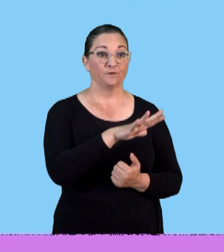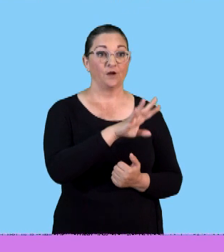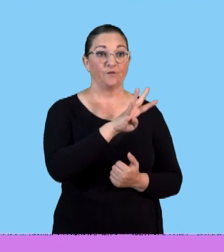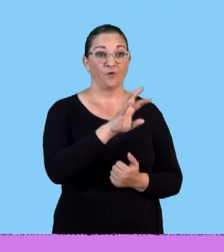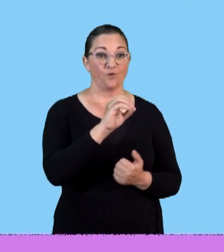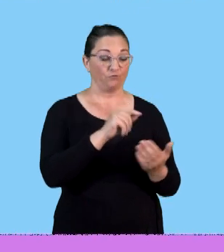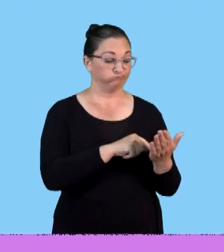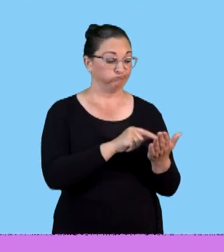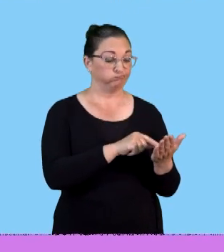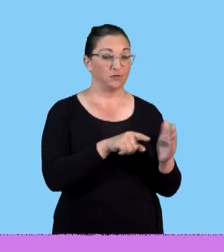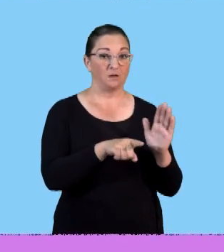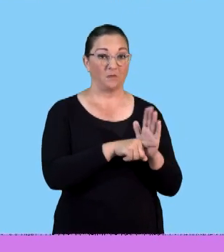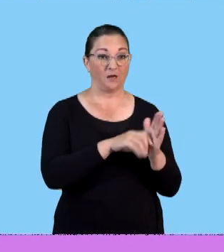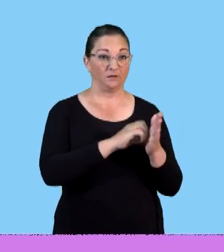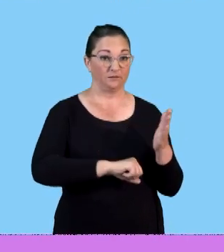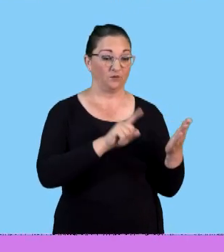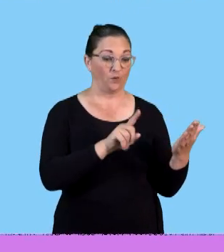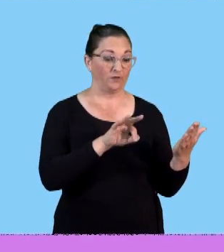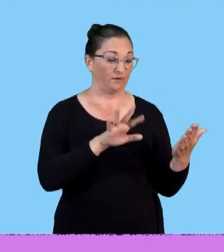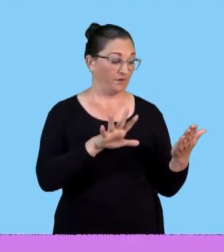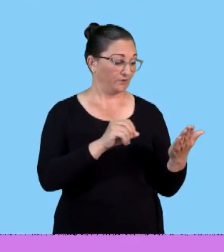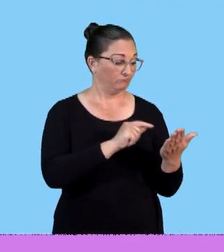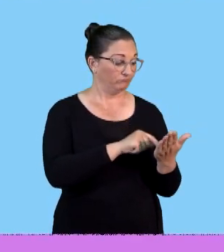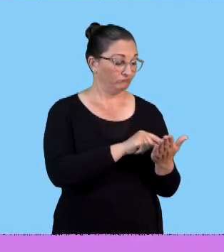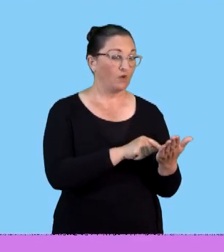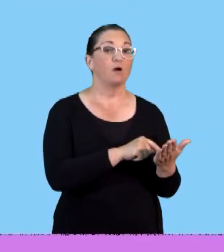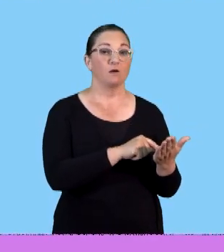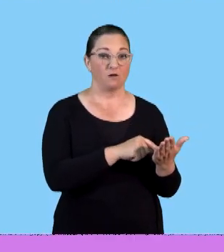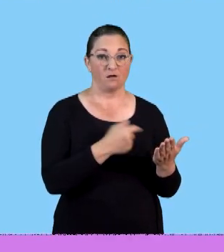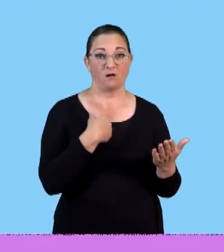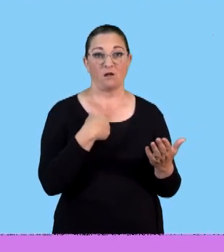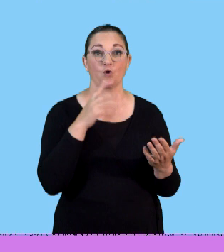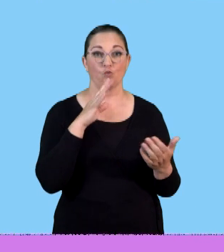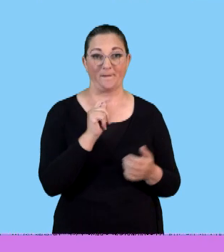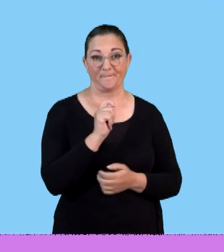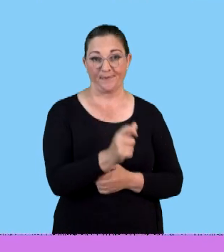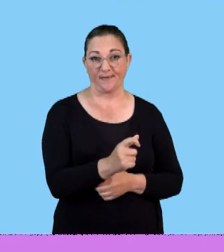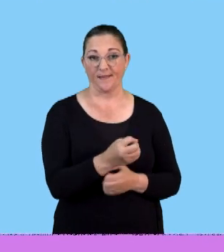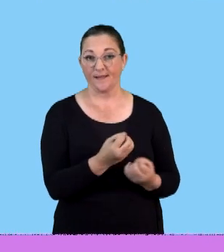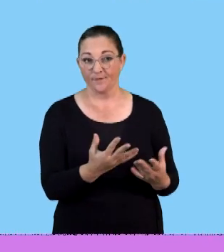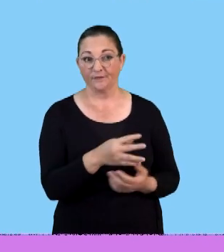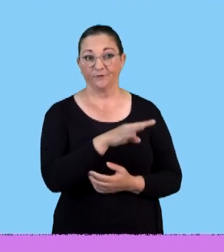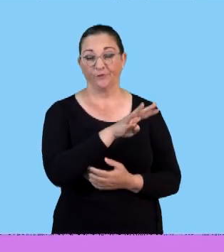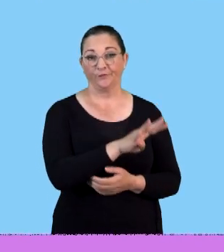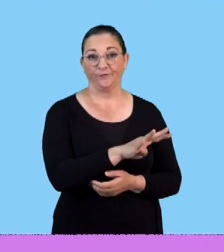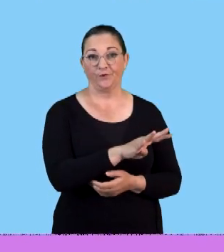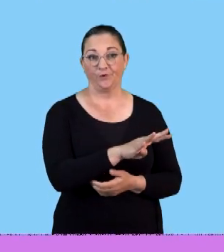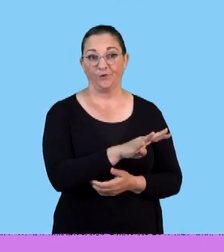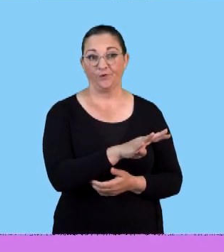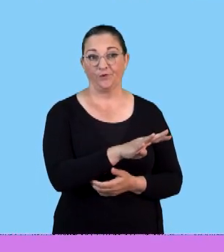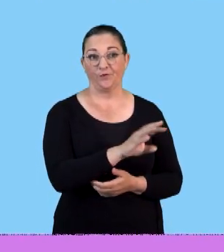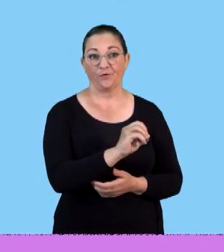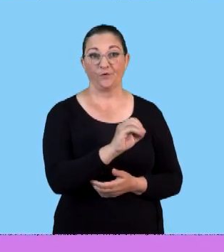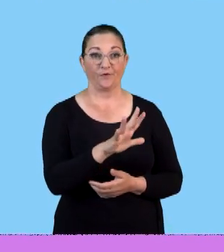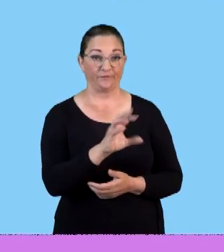the 5,400 minus the 1,350. I will end up paying